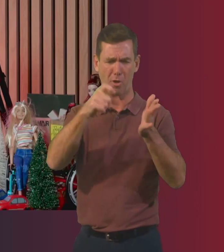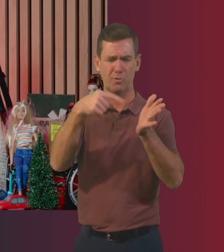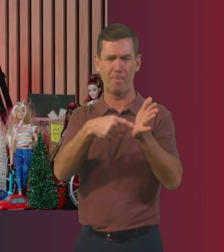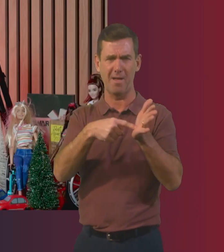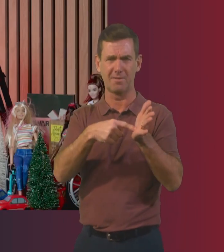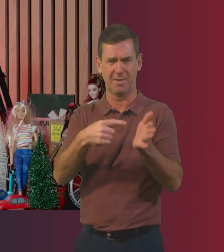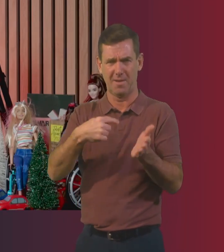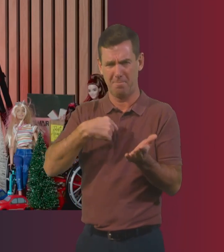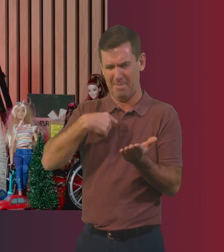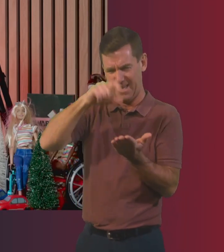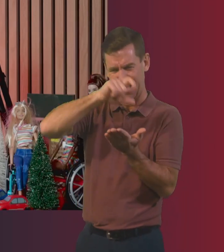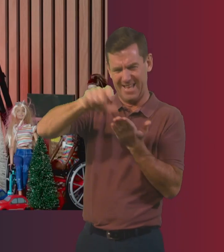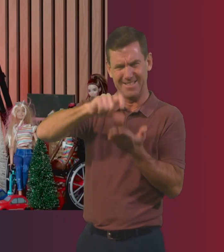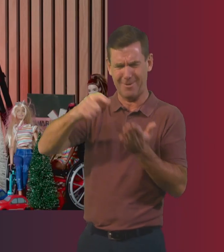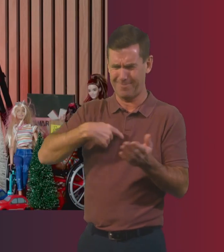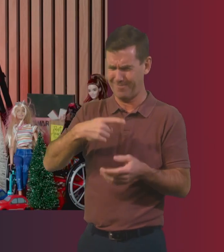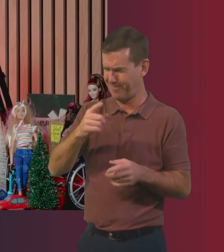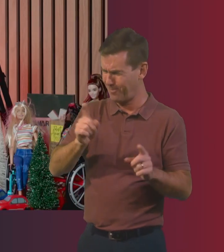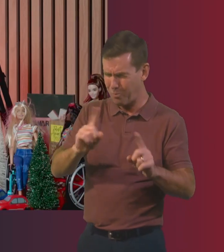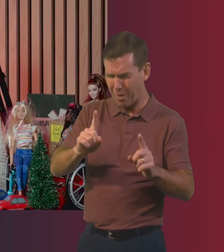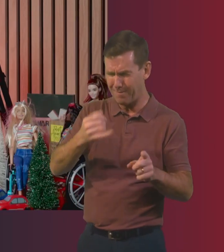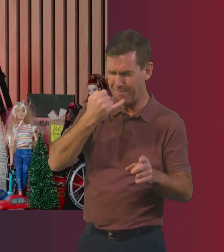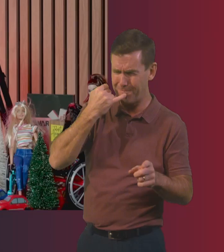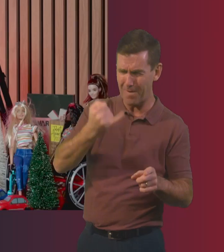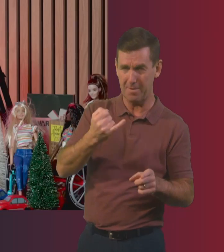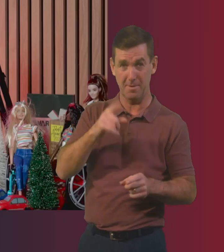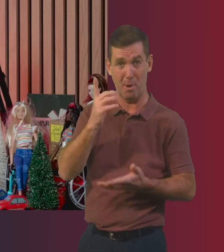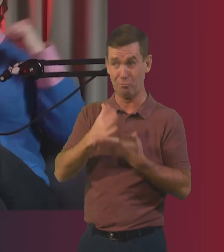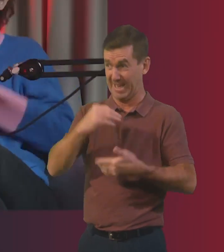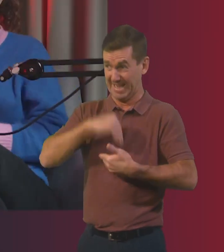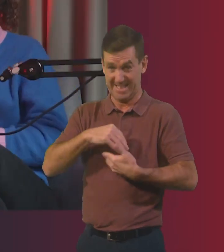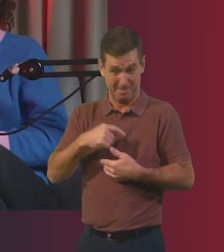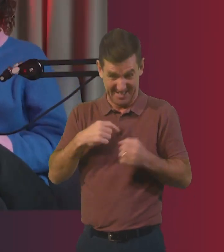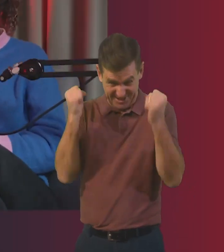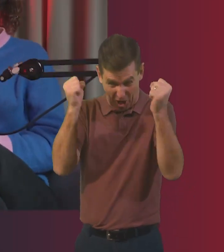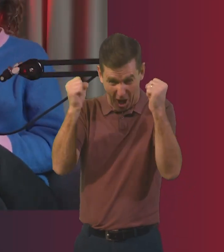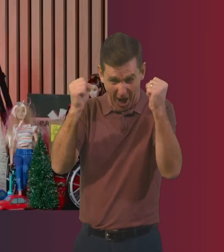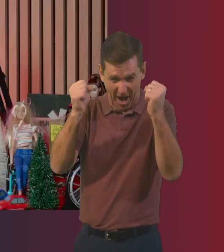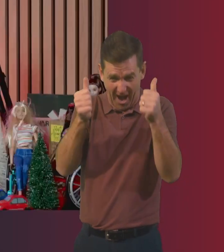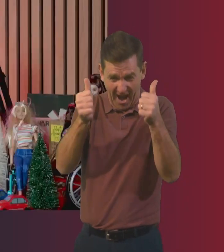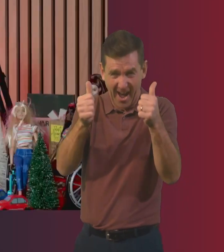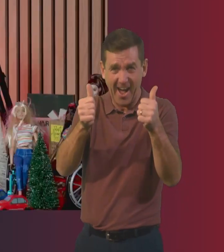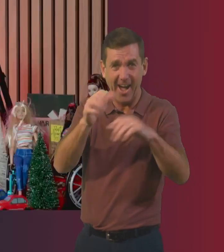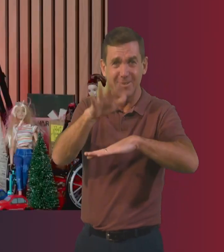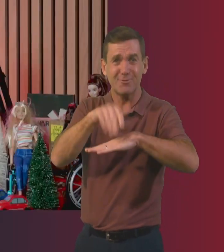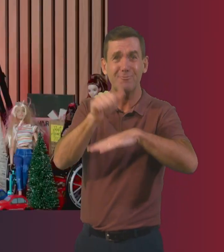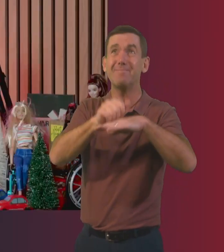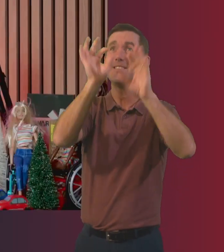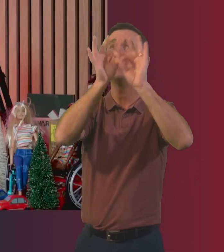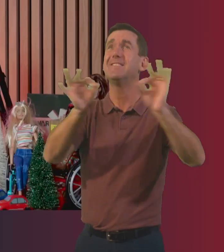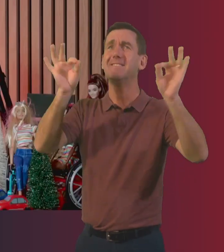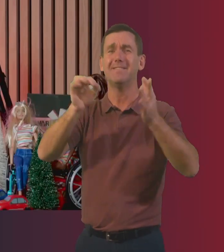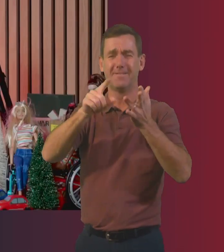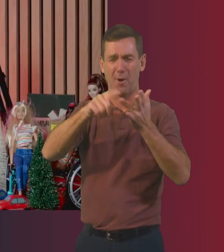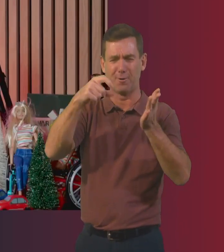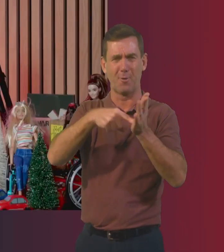profanity. I was like, what the chuff? And then secretly inside, I'm going, Buying them all. I wanted, Filling your yeah, trolley. exactly. I wanted